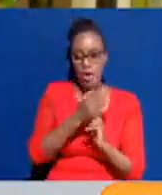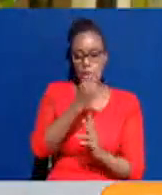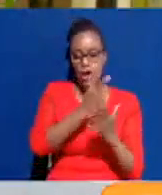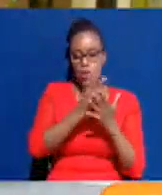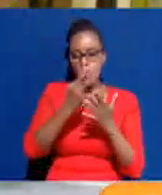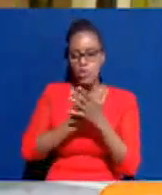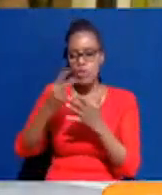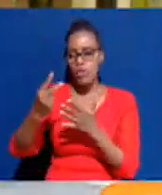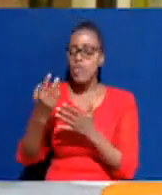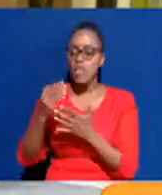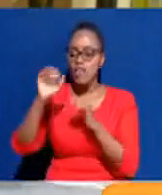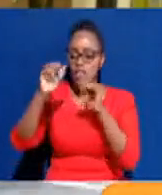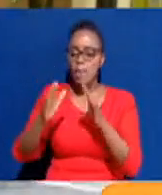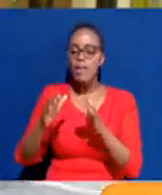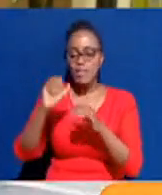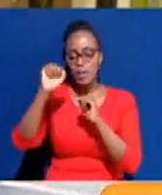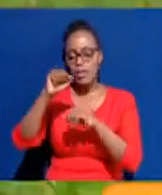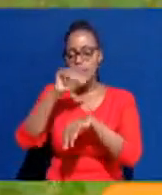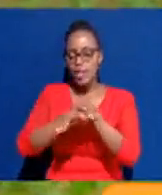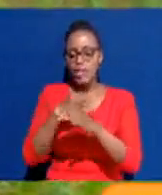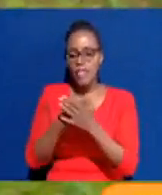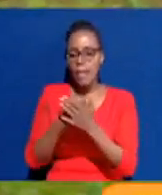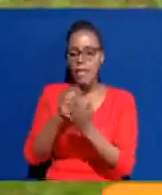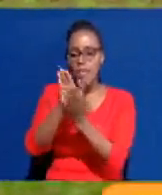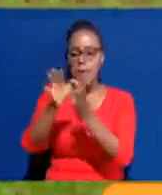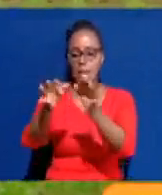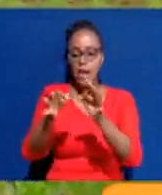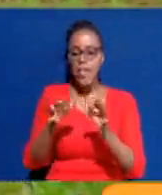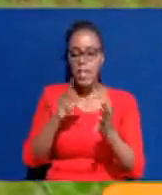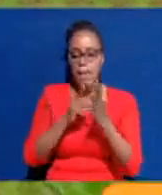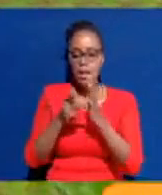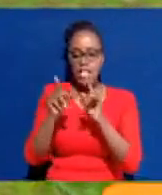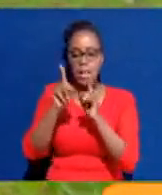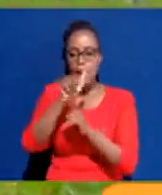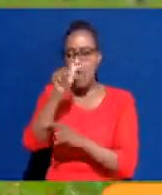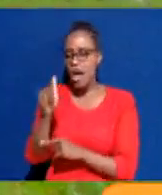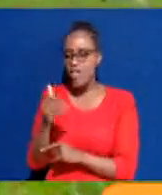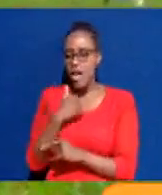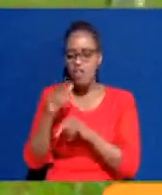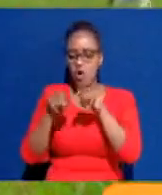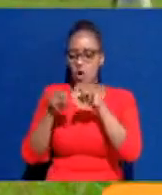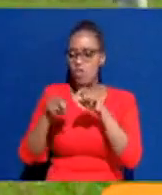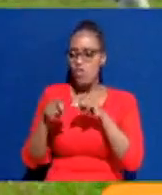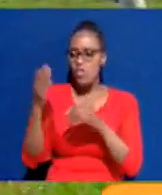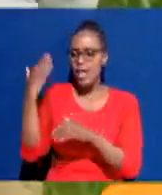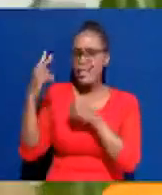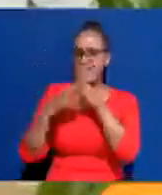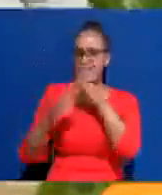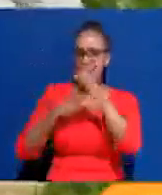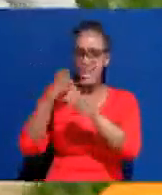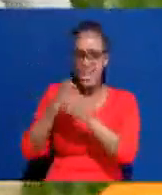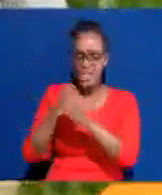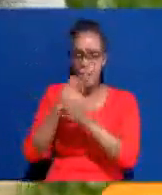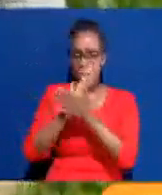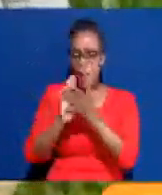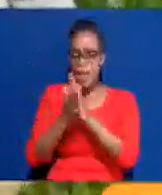2 weeks, farmers get their money on their bank account. But this project, like any other, has not operated for the last 7 years